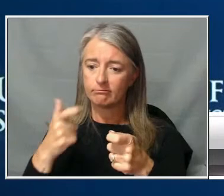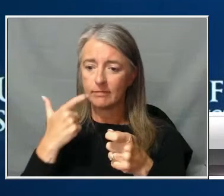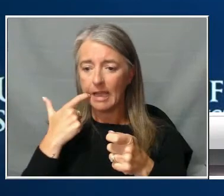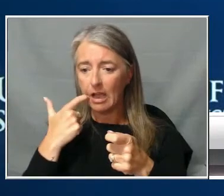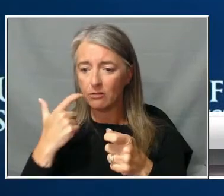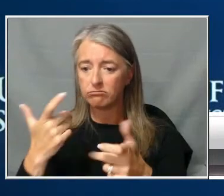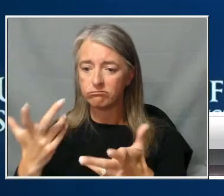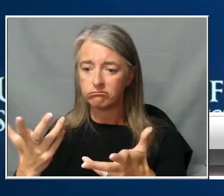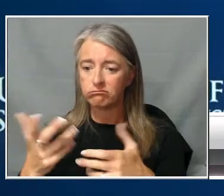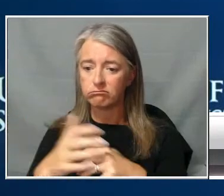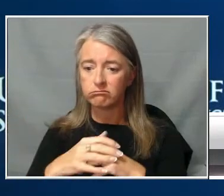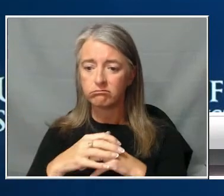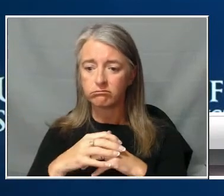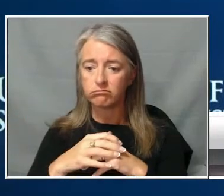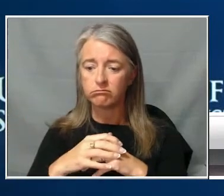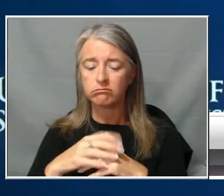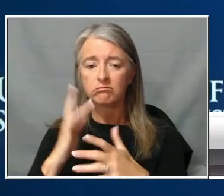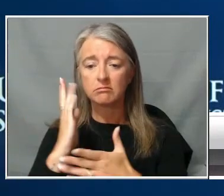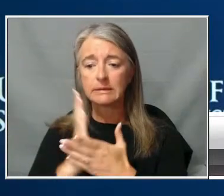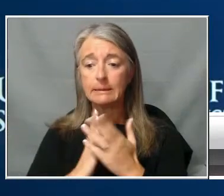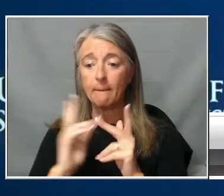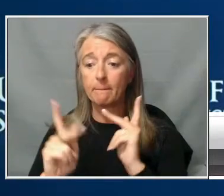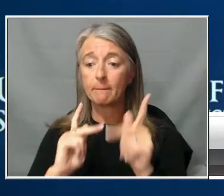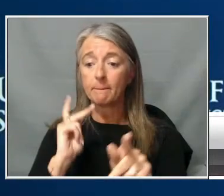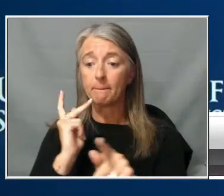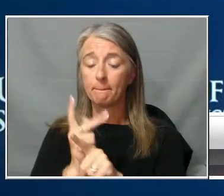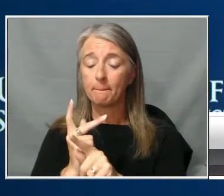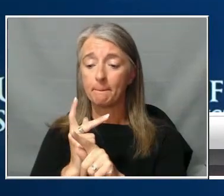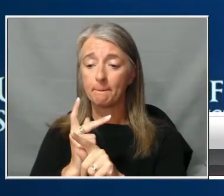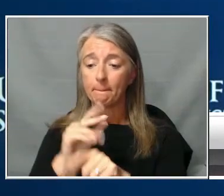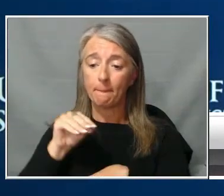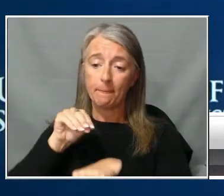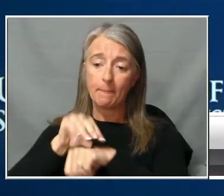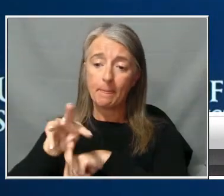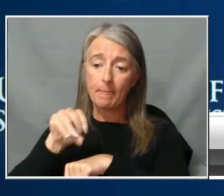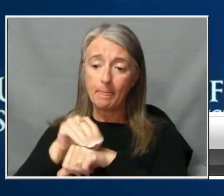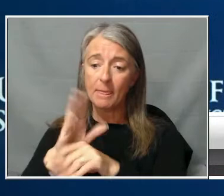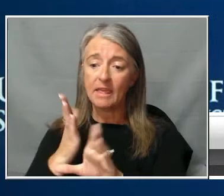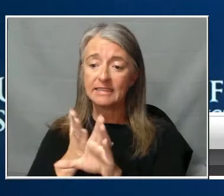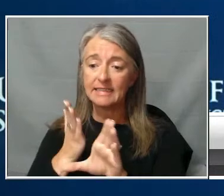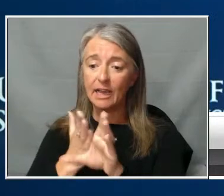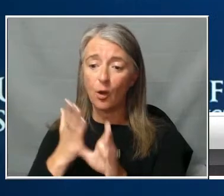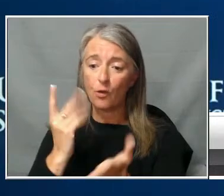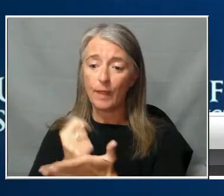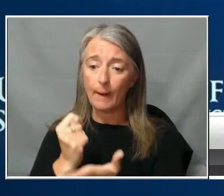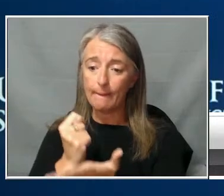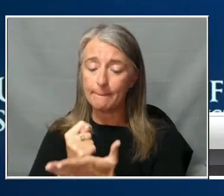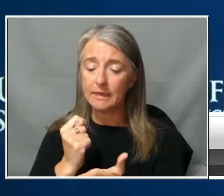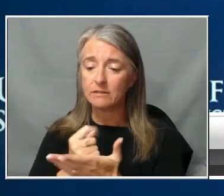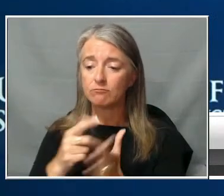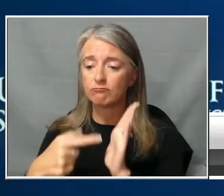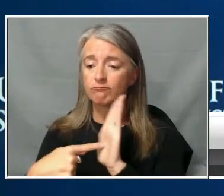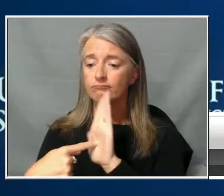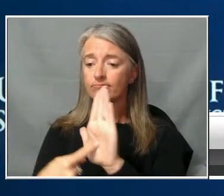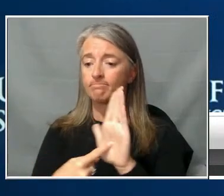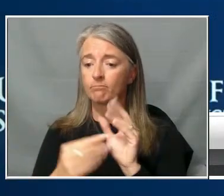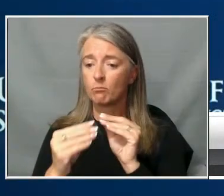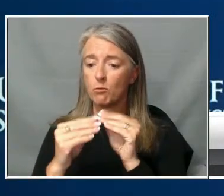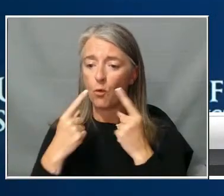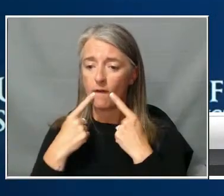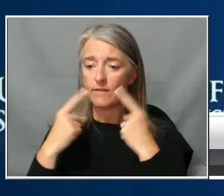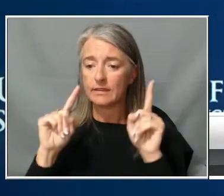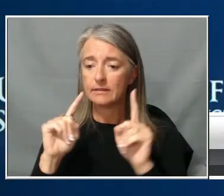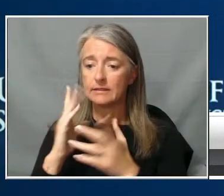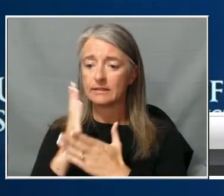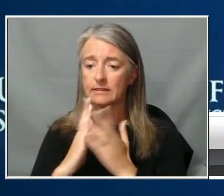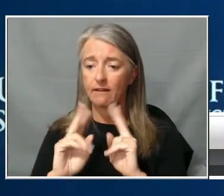are certain kinds of counseling and psychotherapy that have been shown to be more effective, and even some very, very